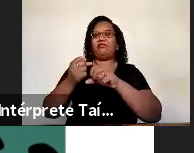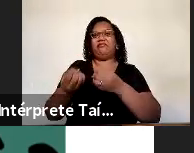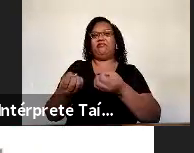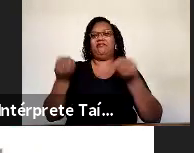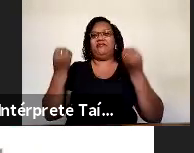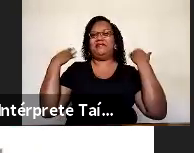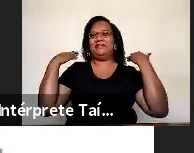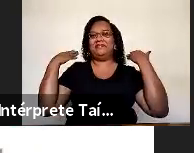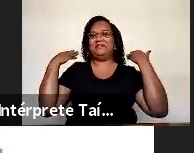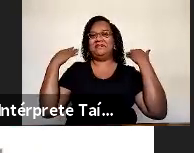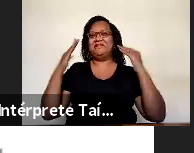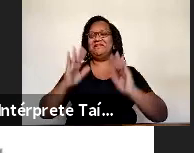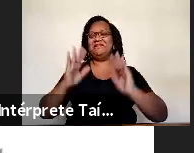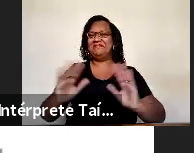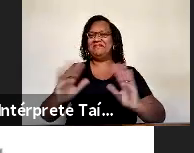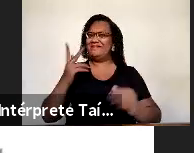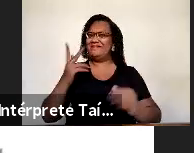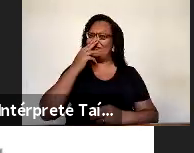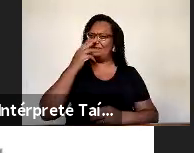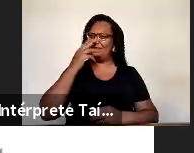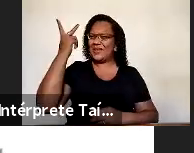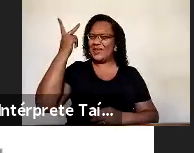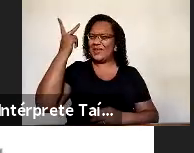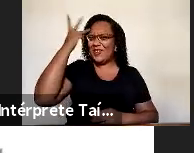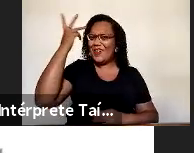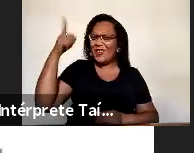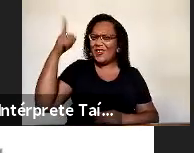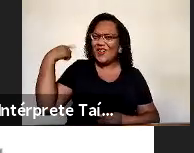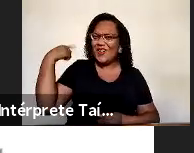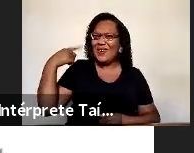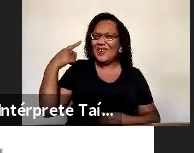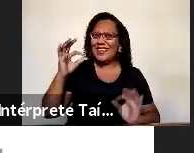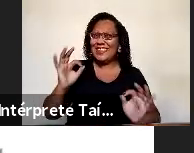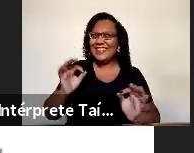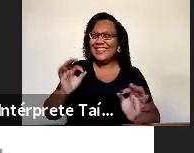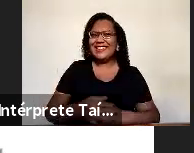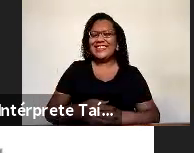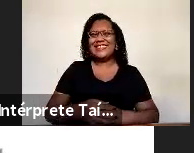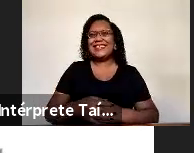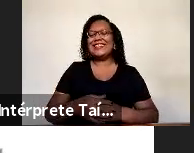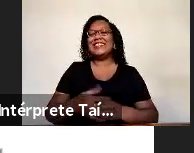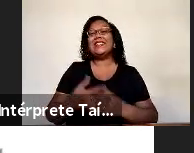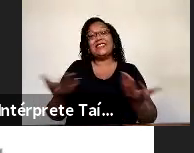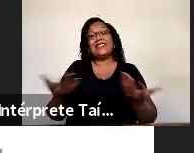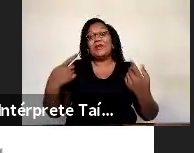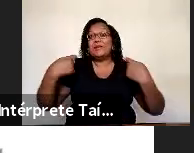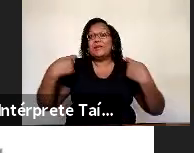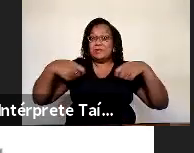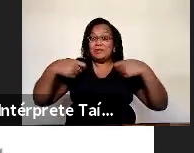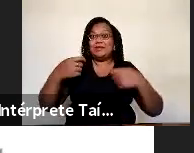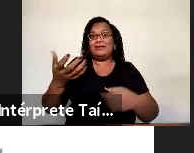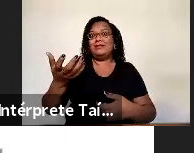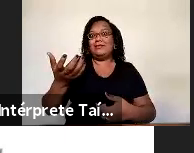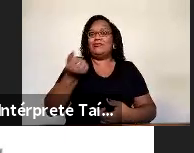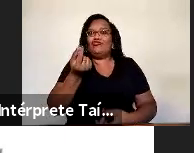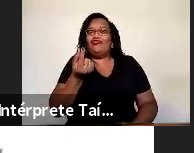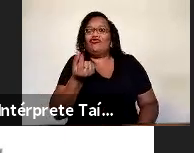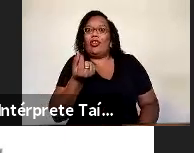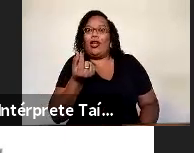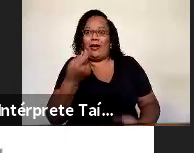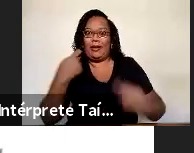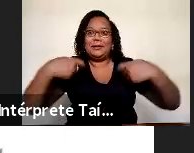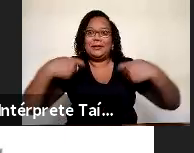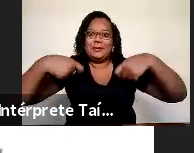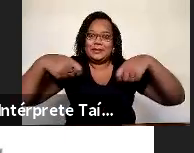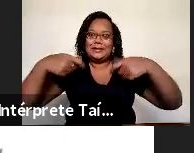right? So, of course, I had to make ends meet. I had to work. So I went on, you know, working in different jobs. I